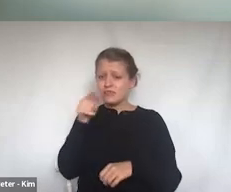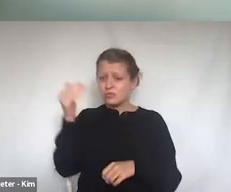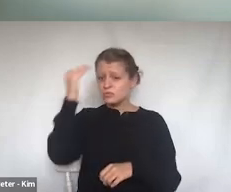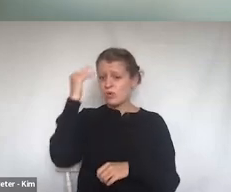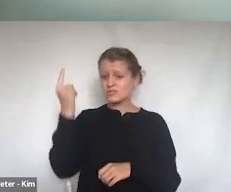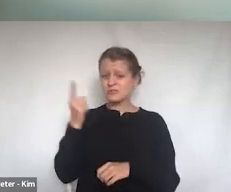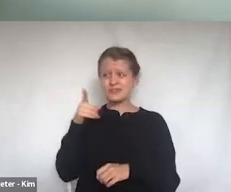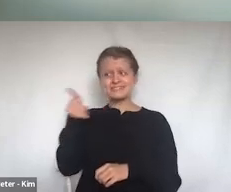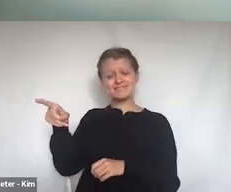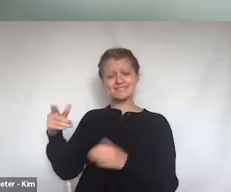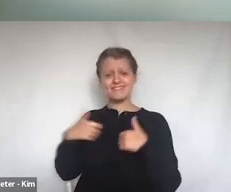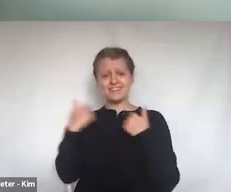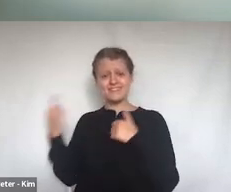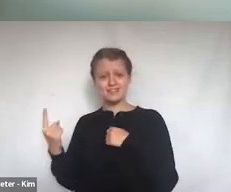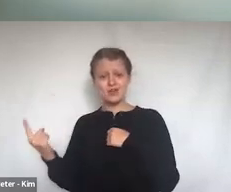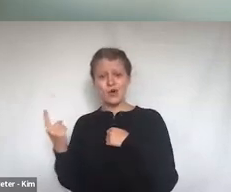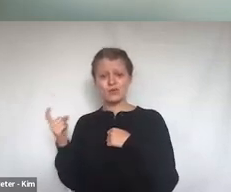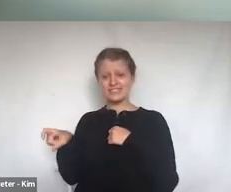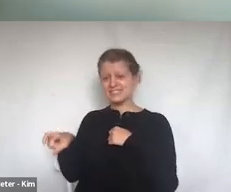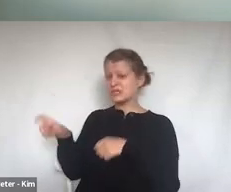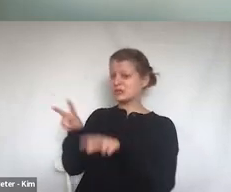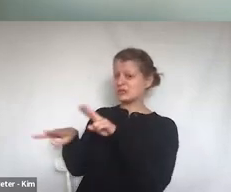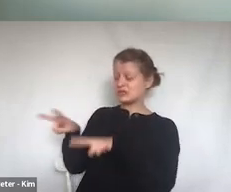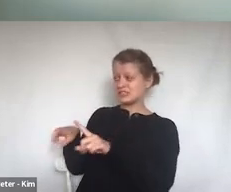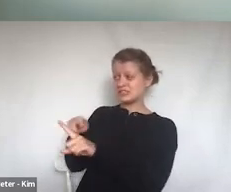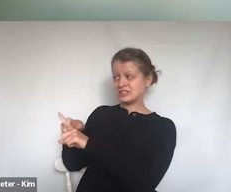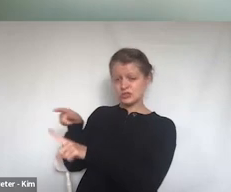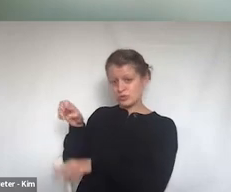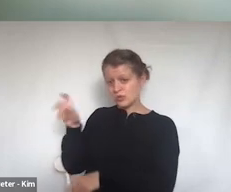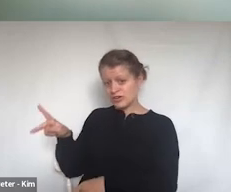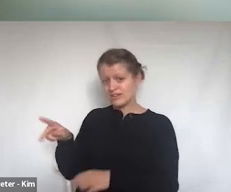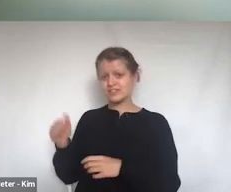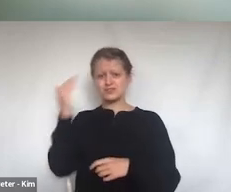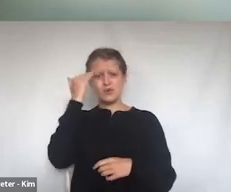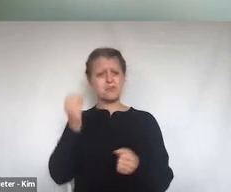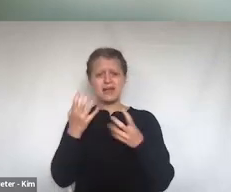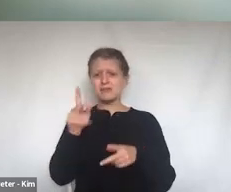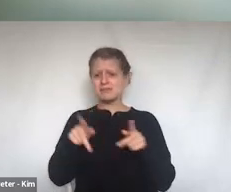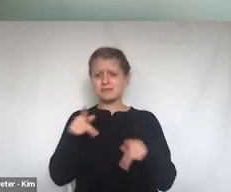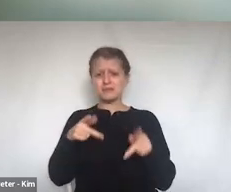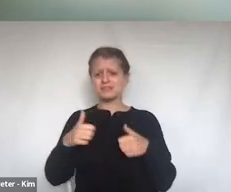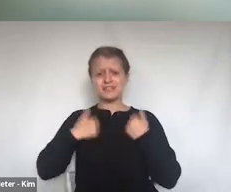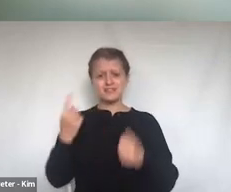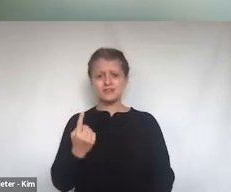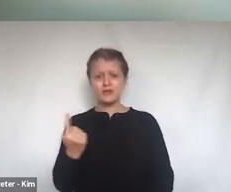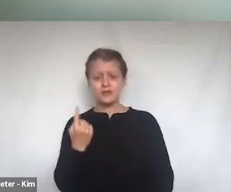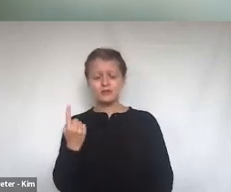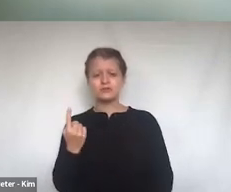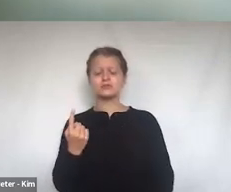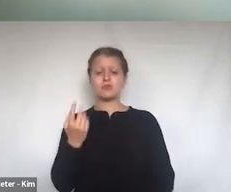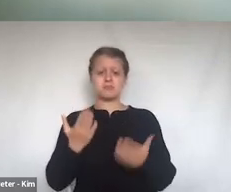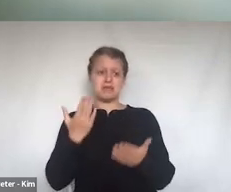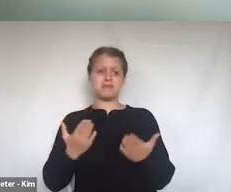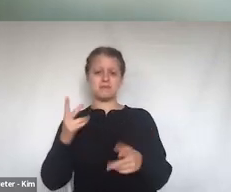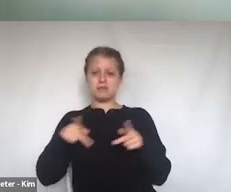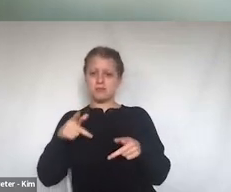is a lot of us, when you think of some of those risk factors that I was naming, this is a lot of people in our community. So we might think of people at a distance, as clearly